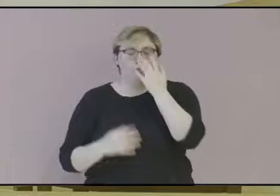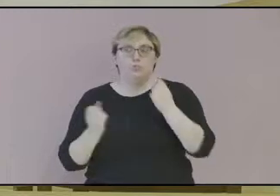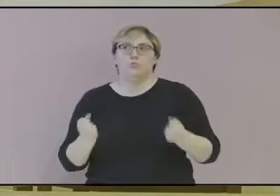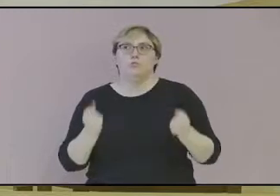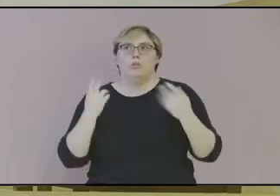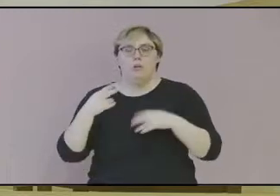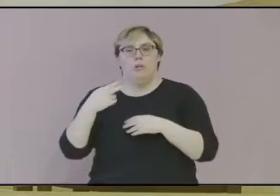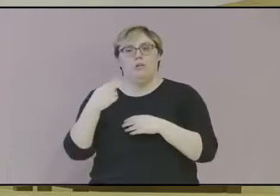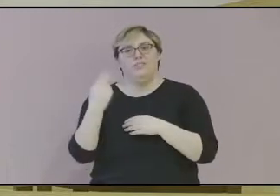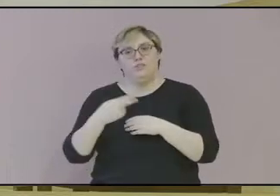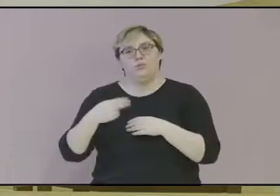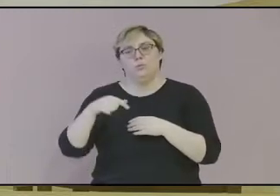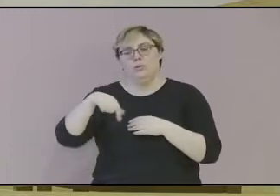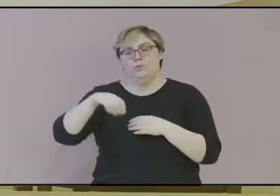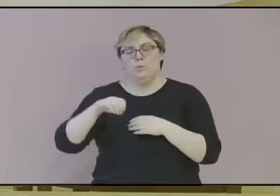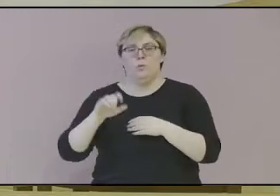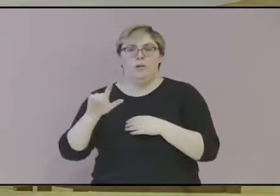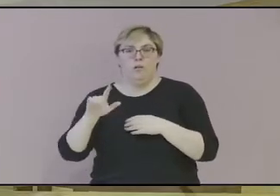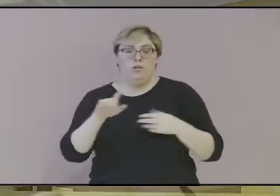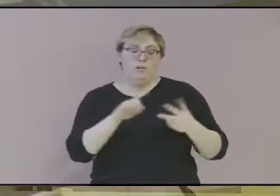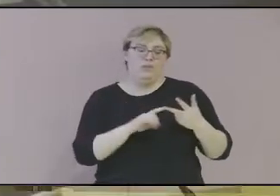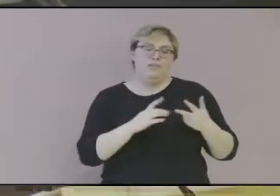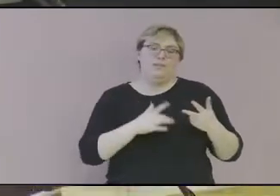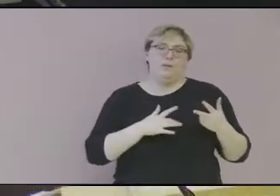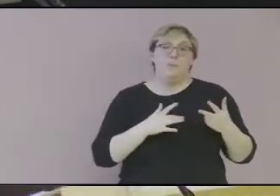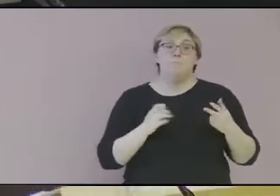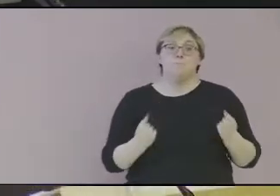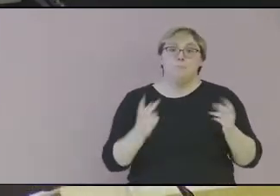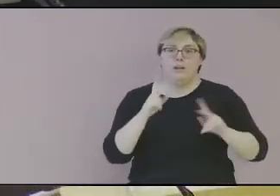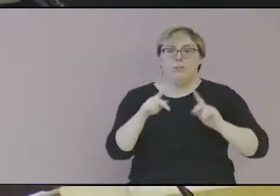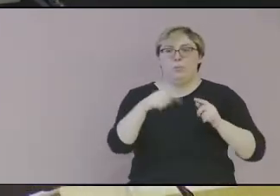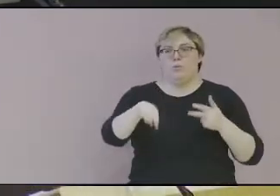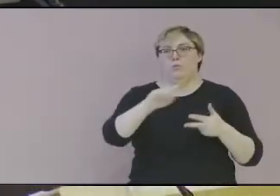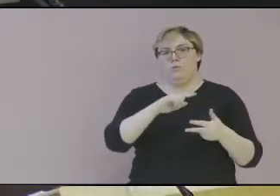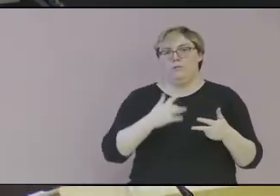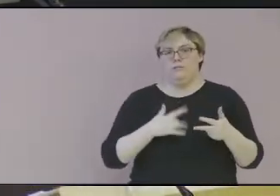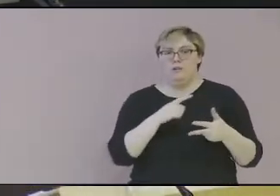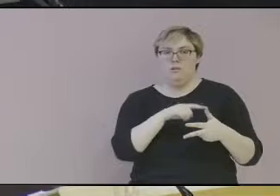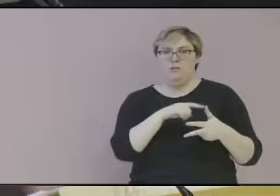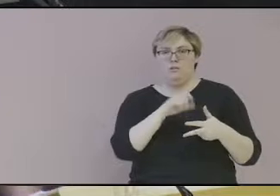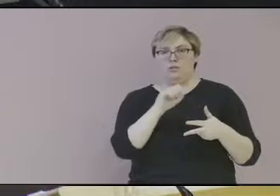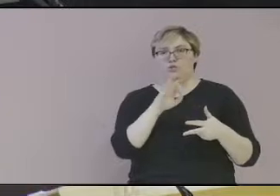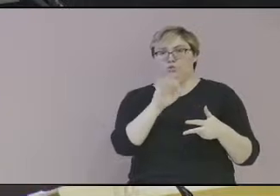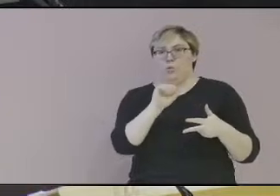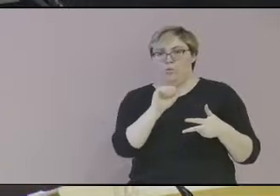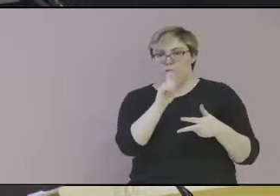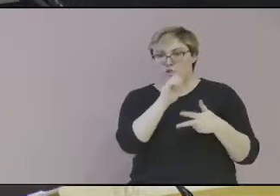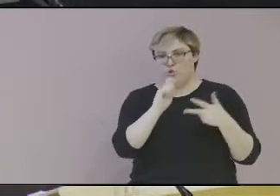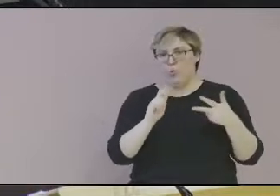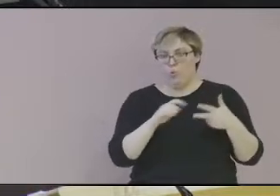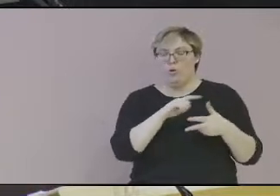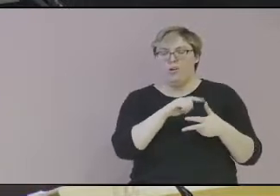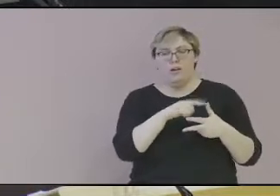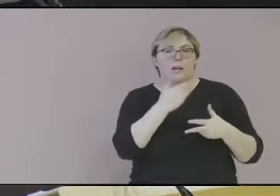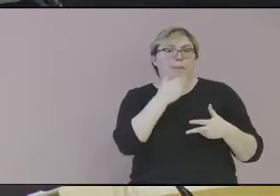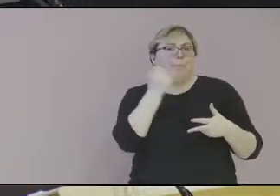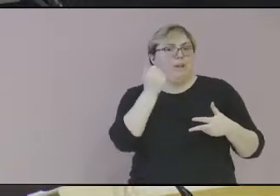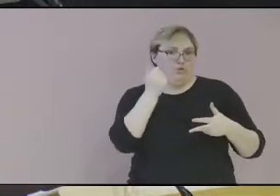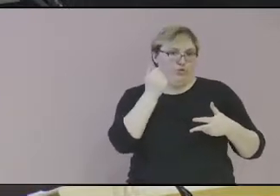scoring is thought to be better than that. That's why you have people tweaking it, these activists tweaking it and not necessarily getting rid of